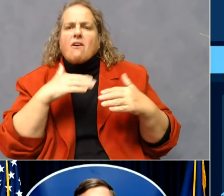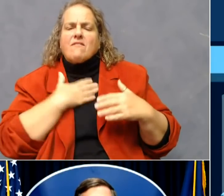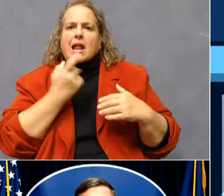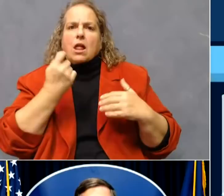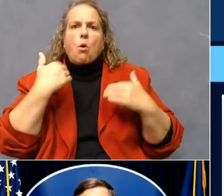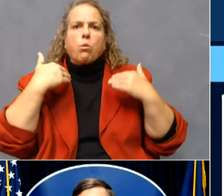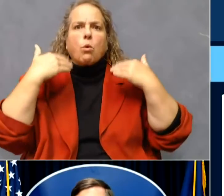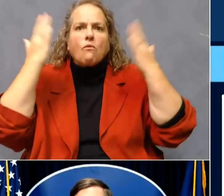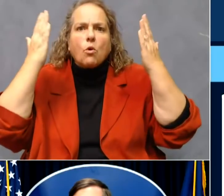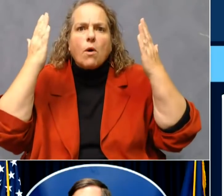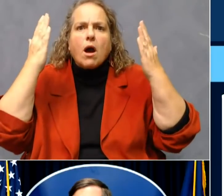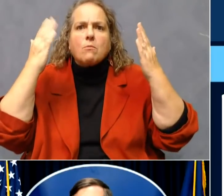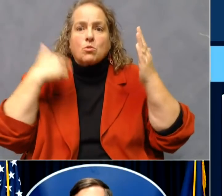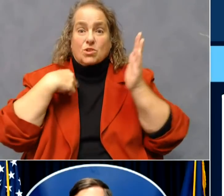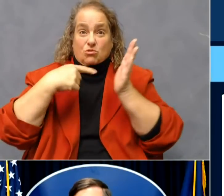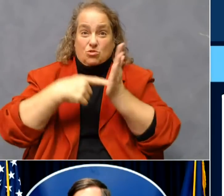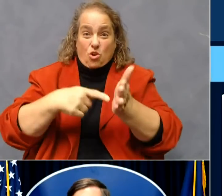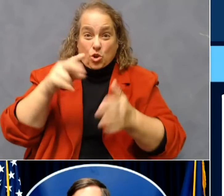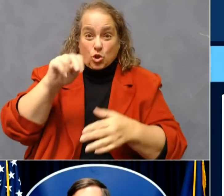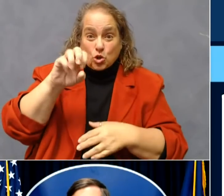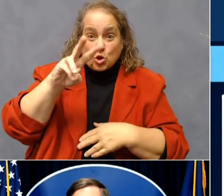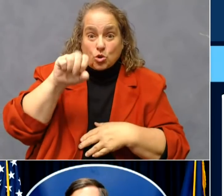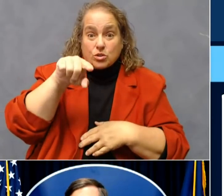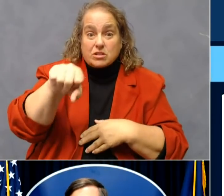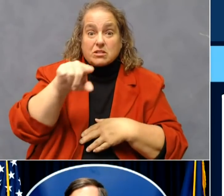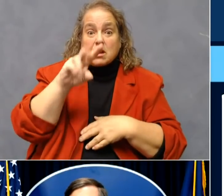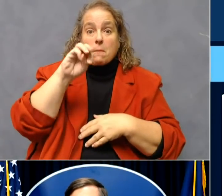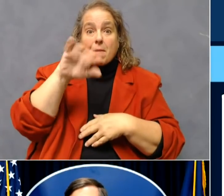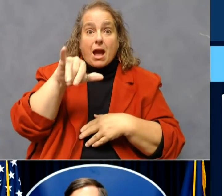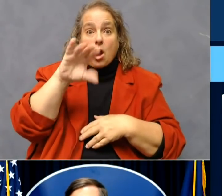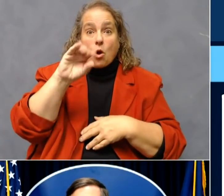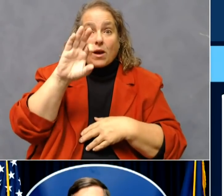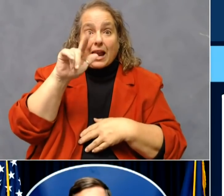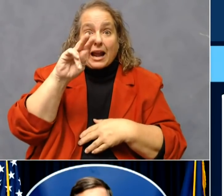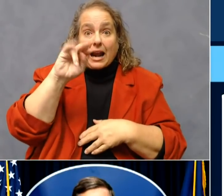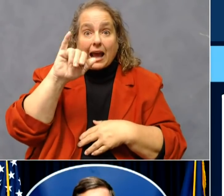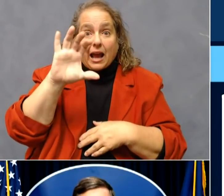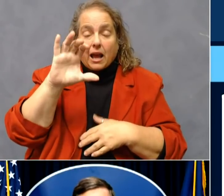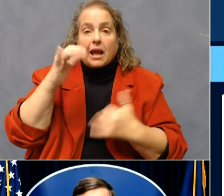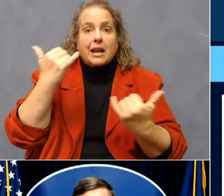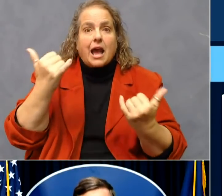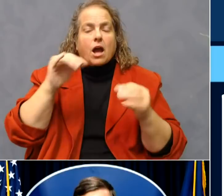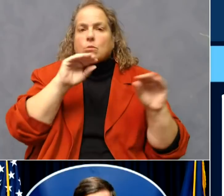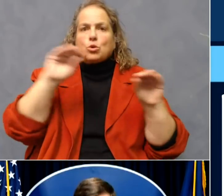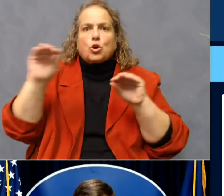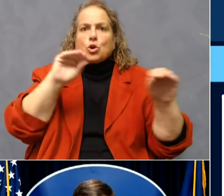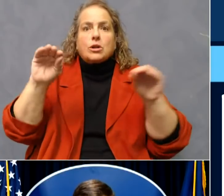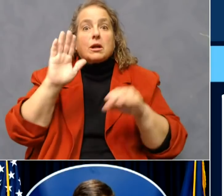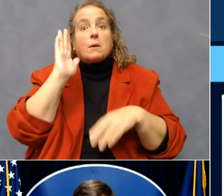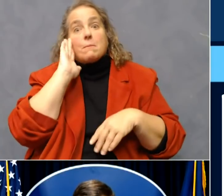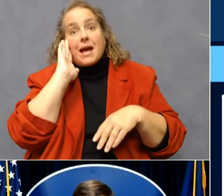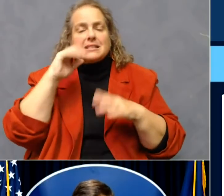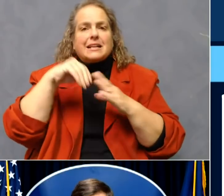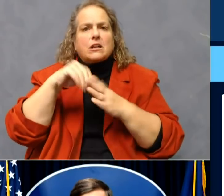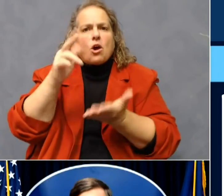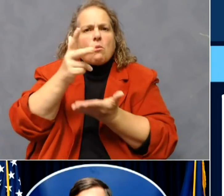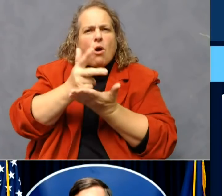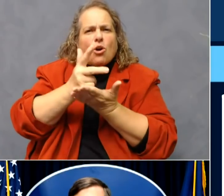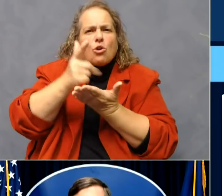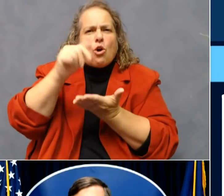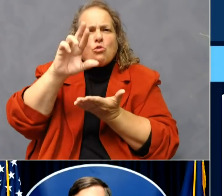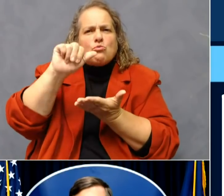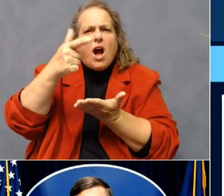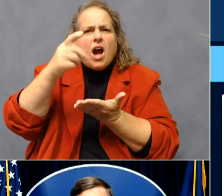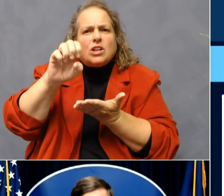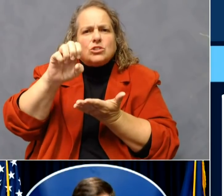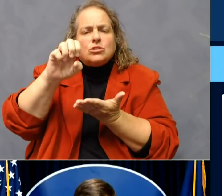news, including the Mayo Clinic having to put beds in their parking garage, of New York